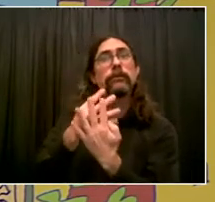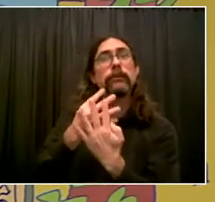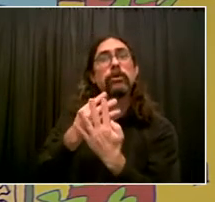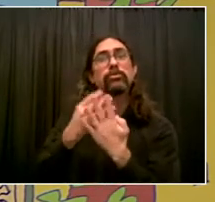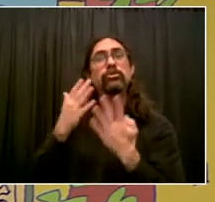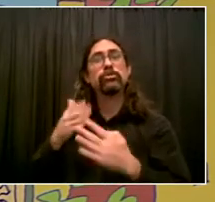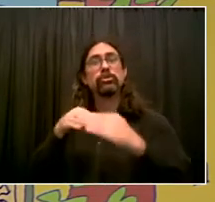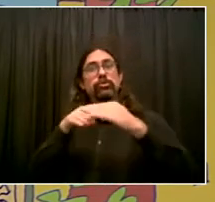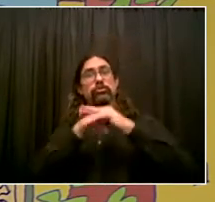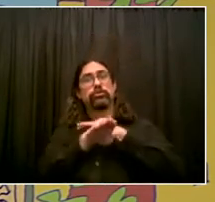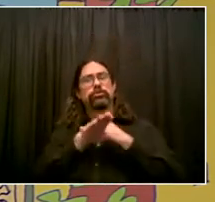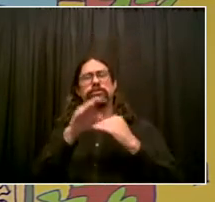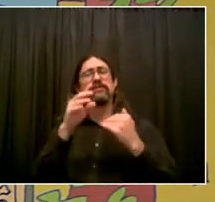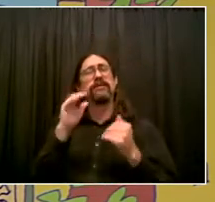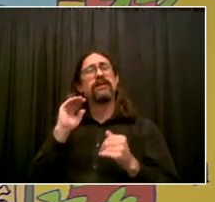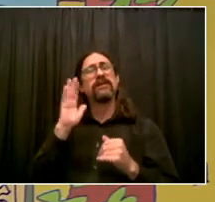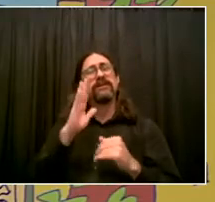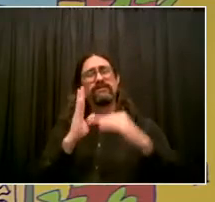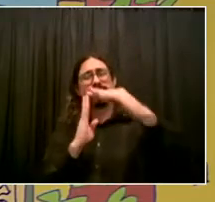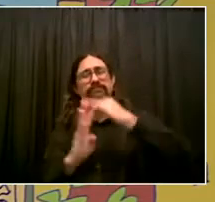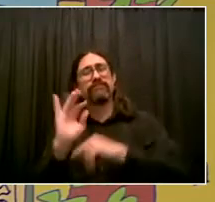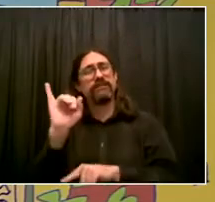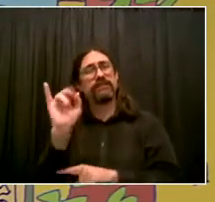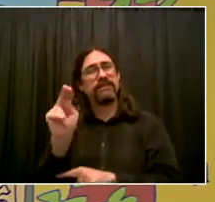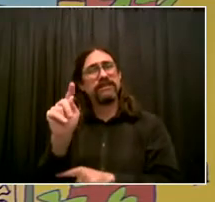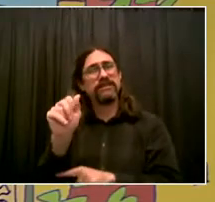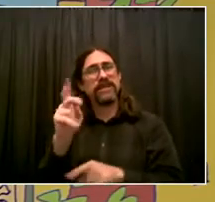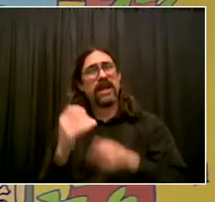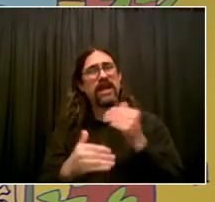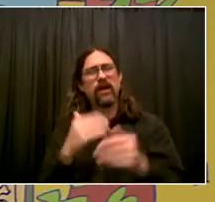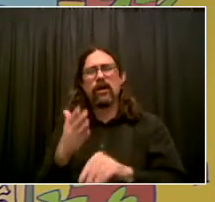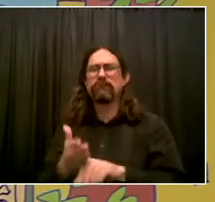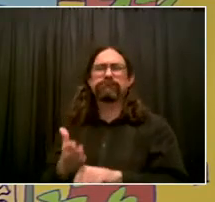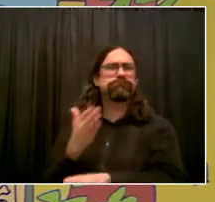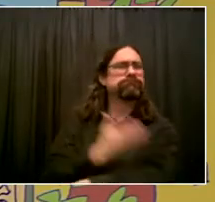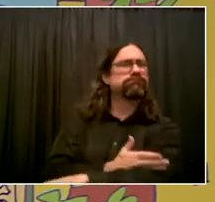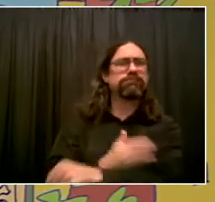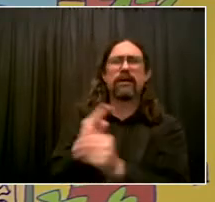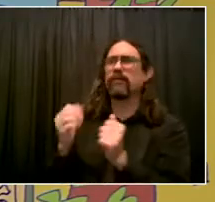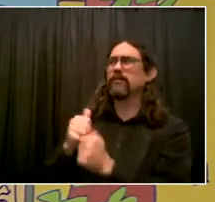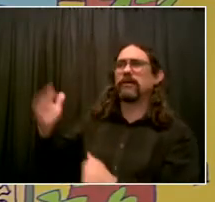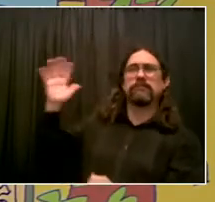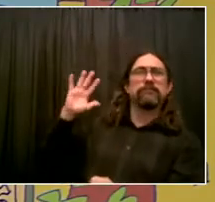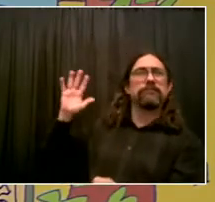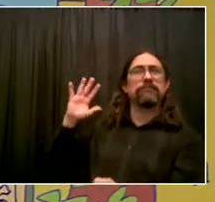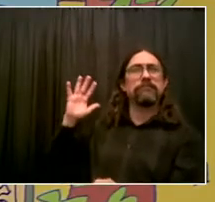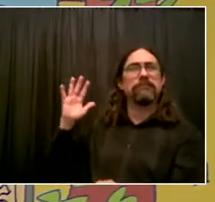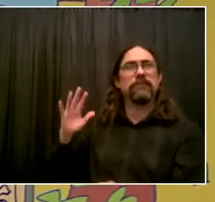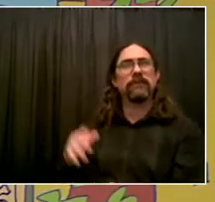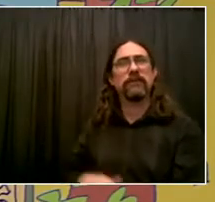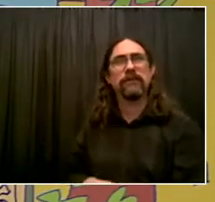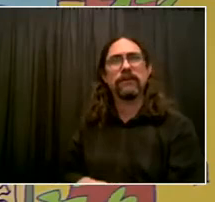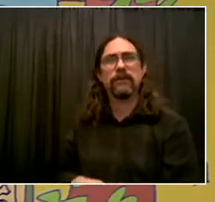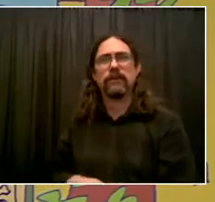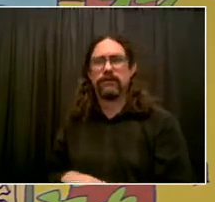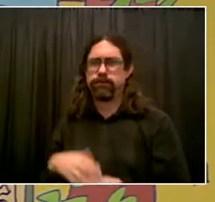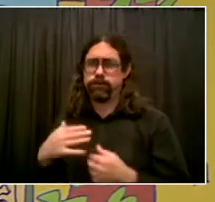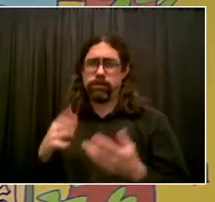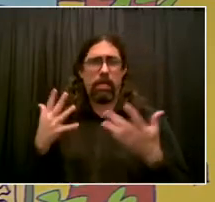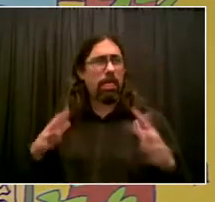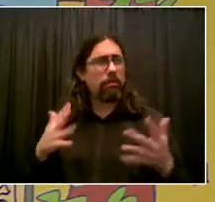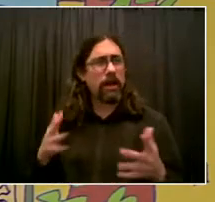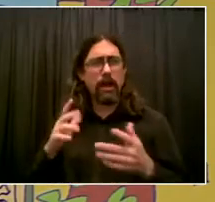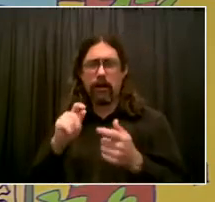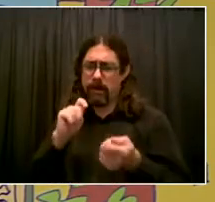not reflect what is now. The whole setup has been changed, more space has been created, more personnel. Obviously, the